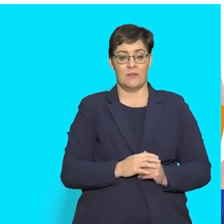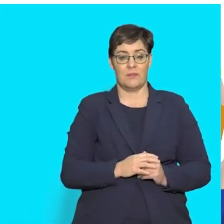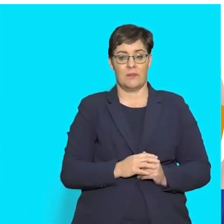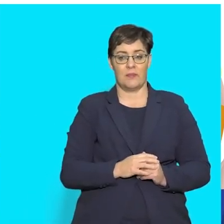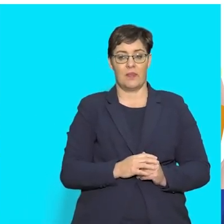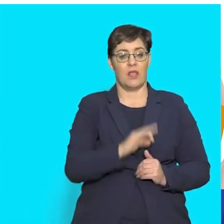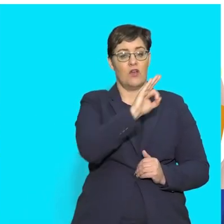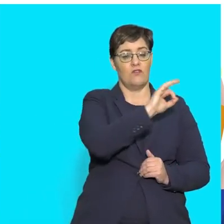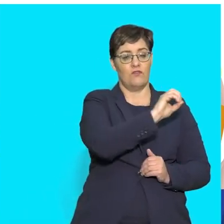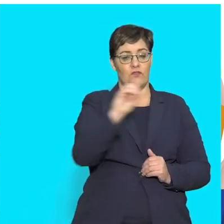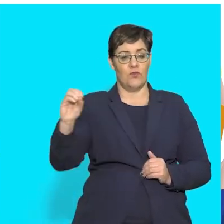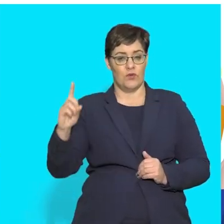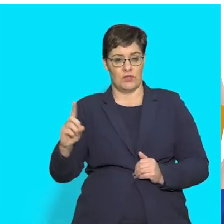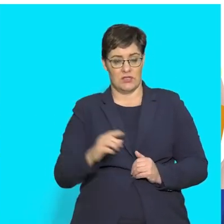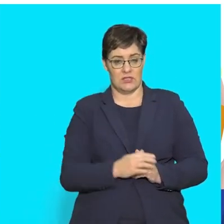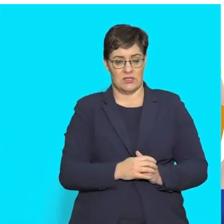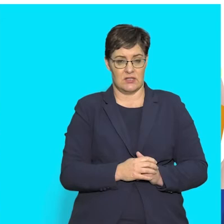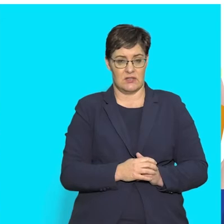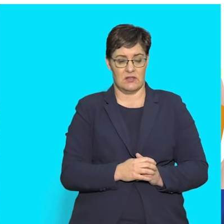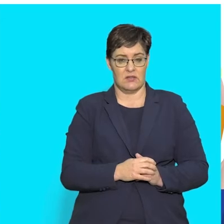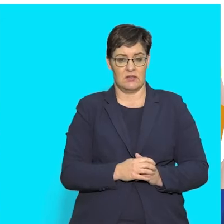after me. Food,